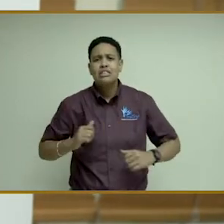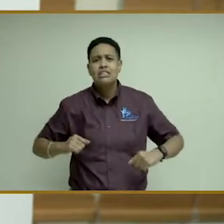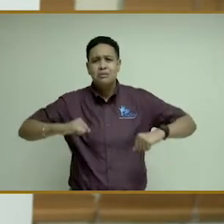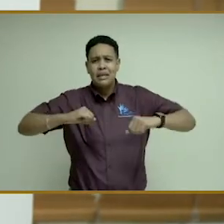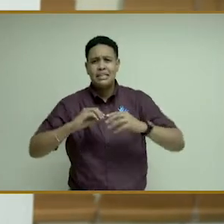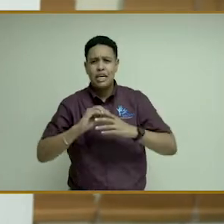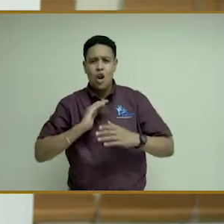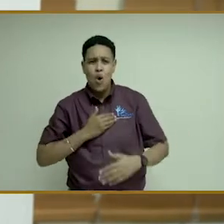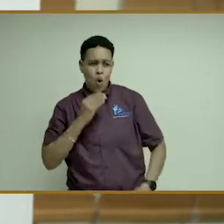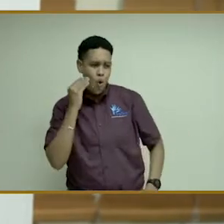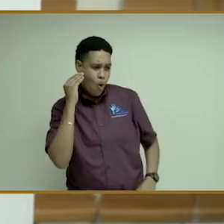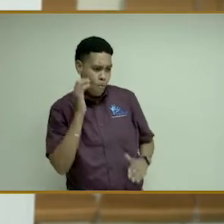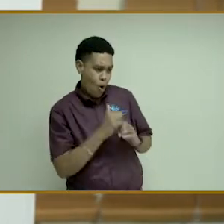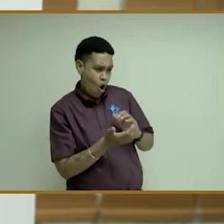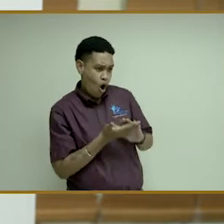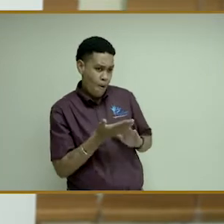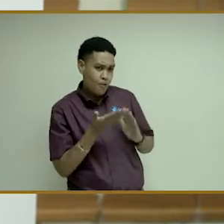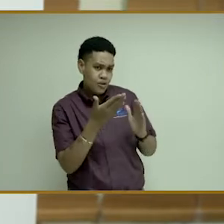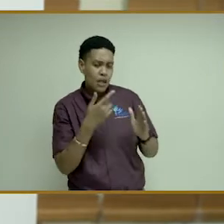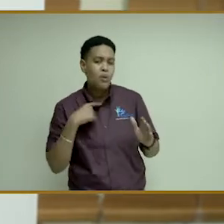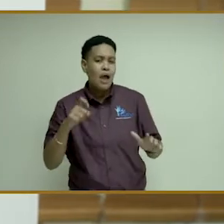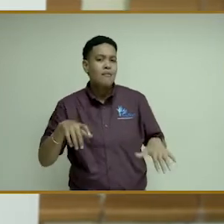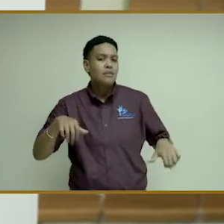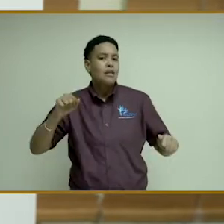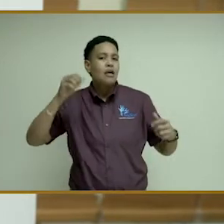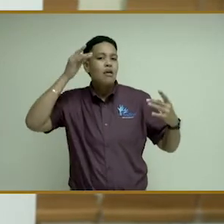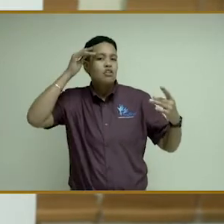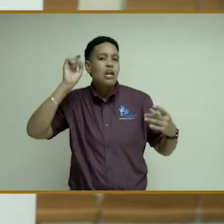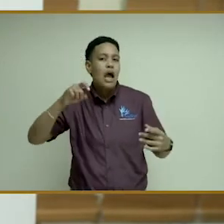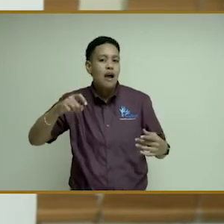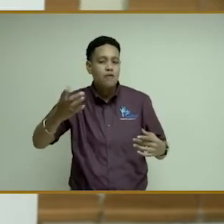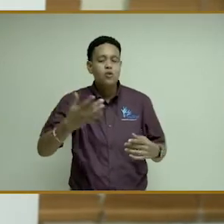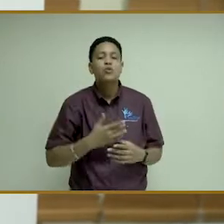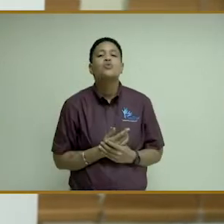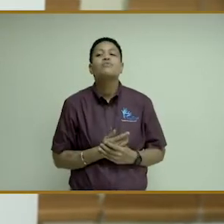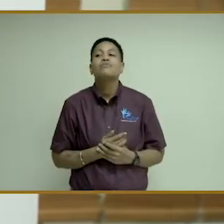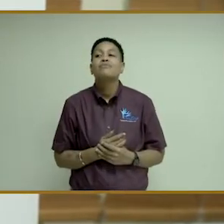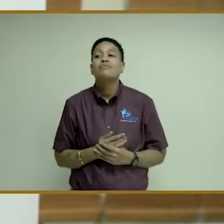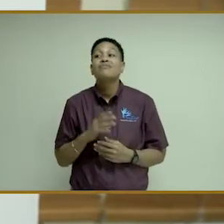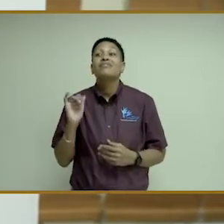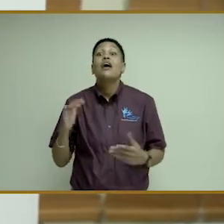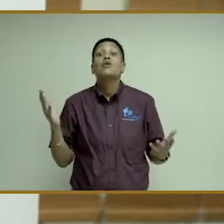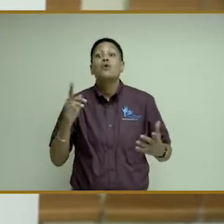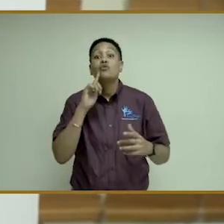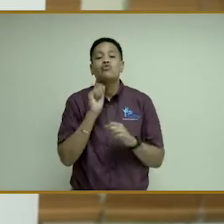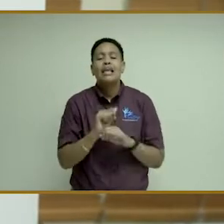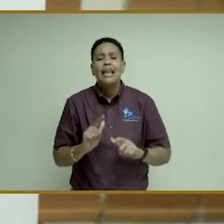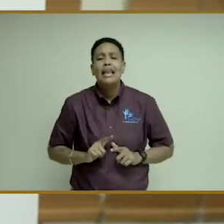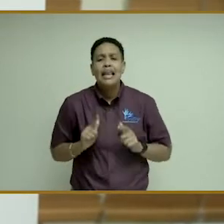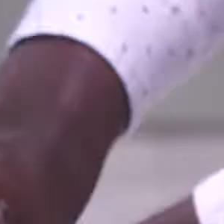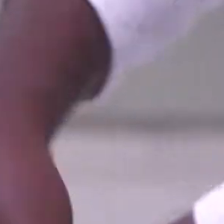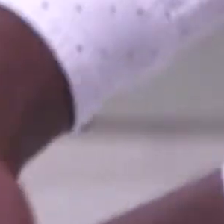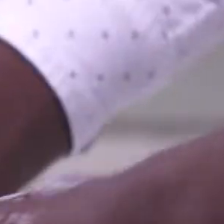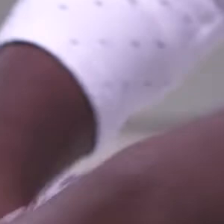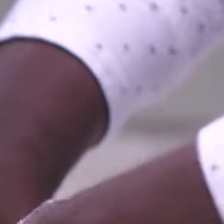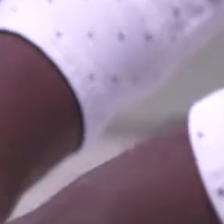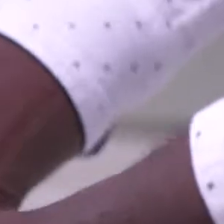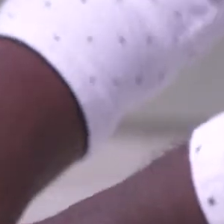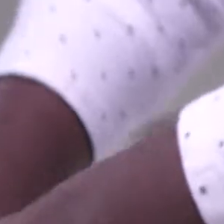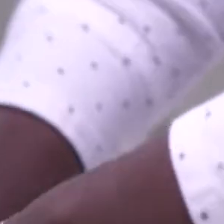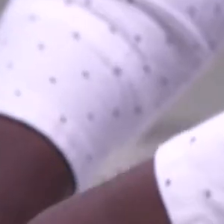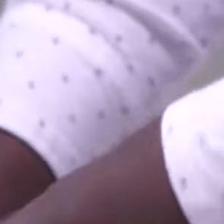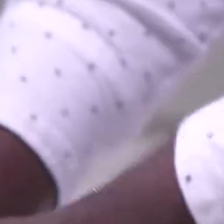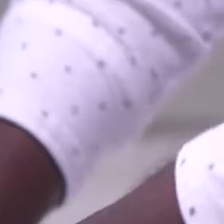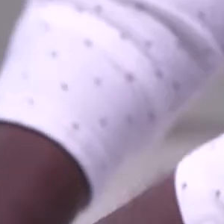our homes, we have to take that into consideration. And that is what really living with COVID is about.